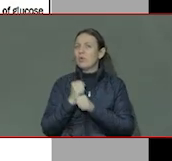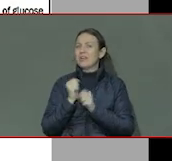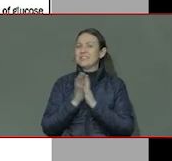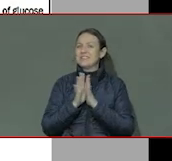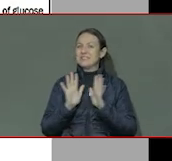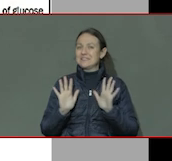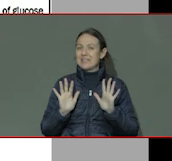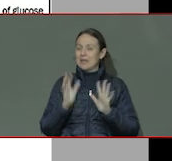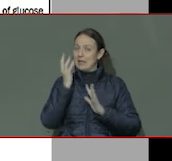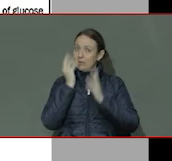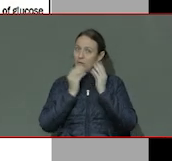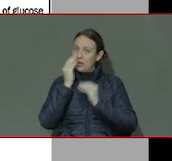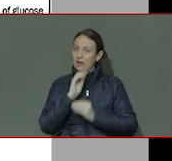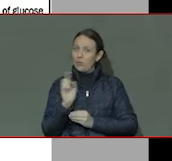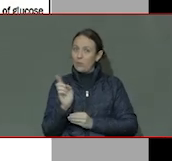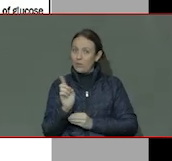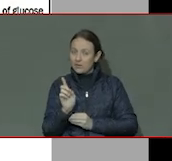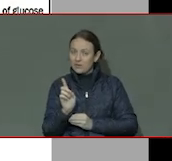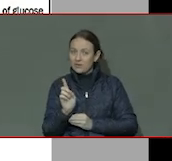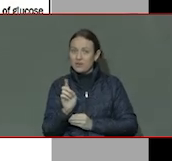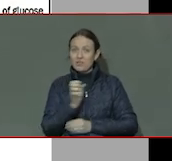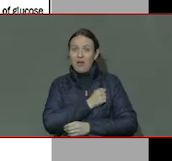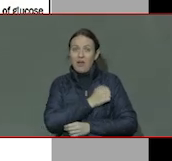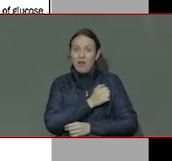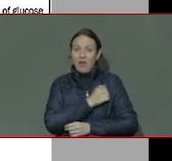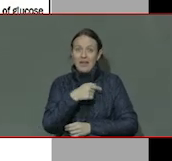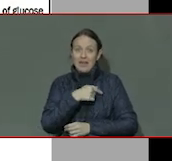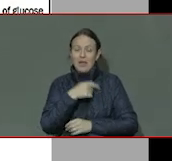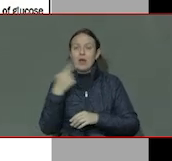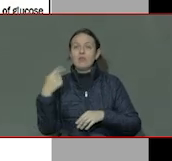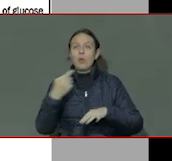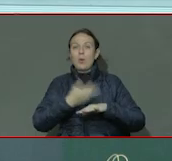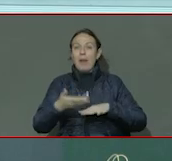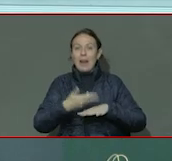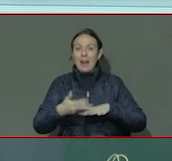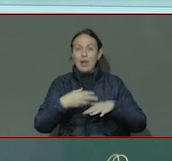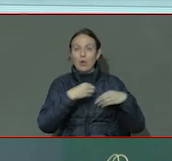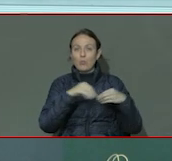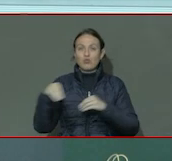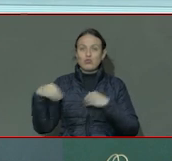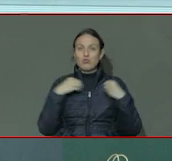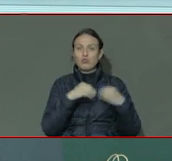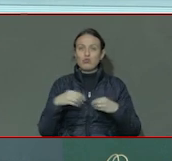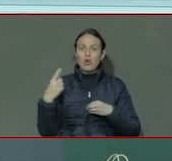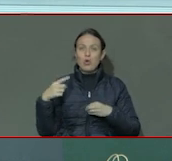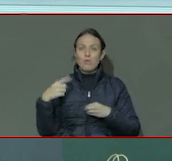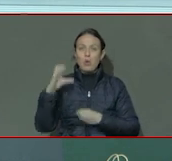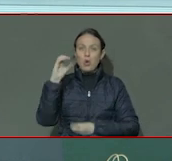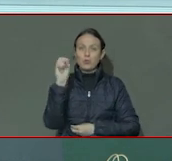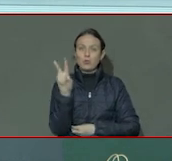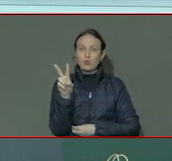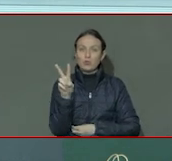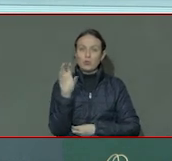did learn or we did study that the heart gives us blood. Blood is oxygen. Oxygen means